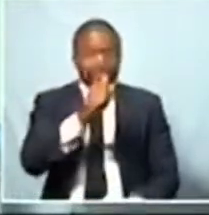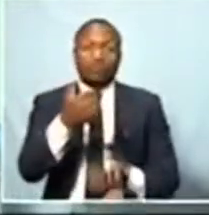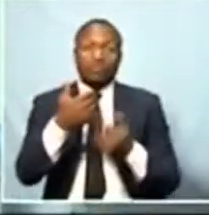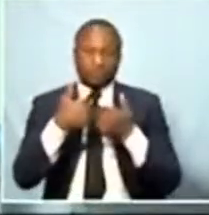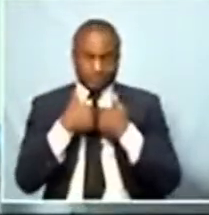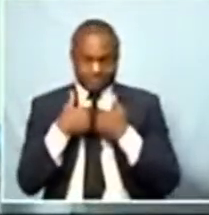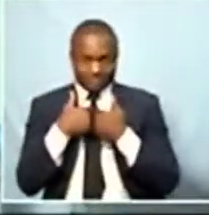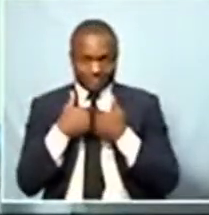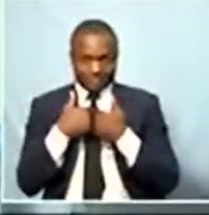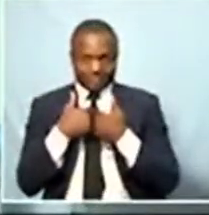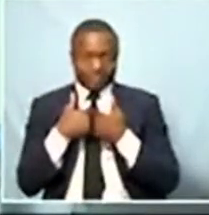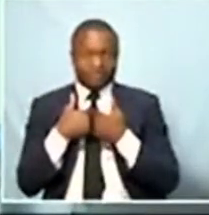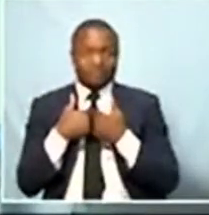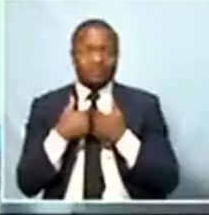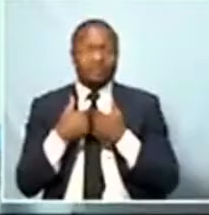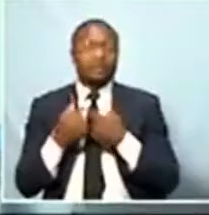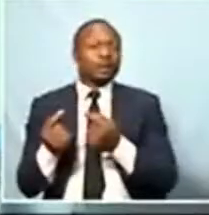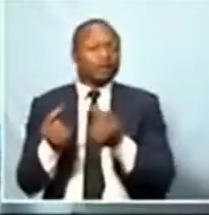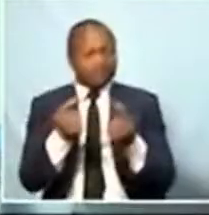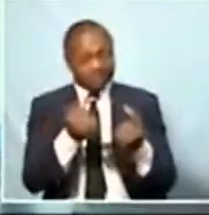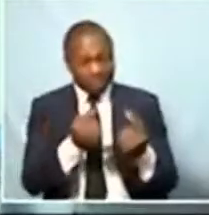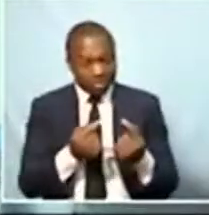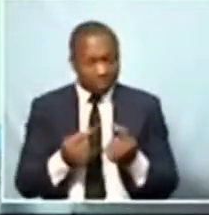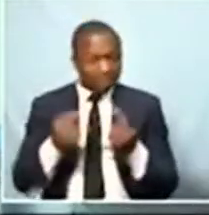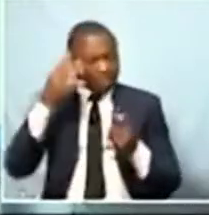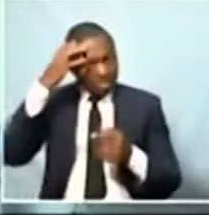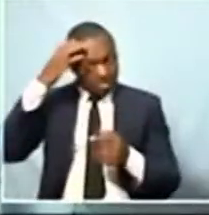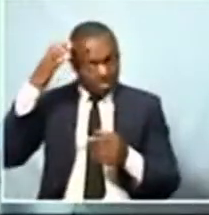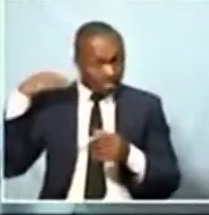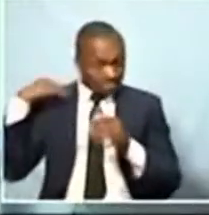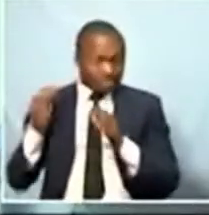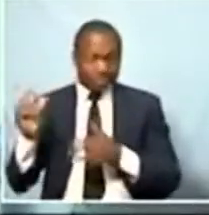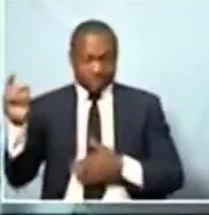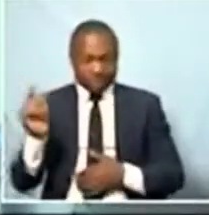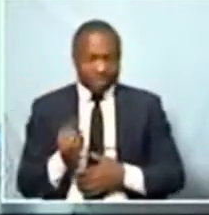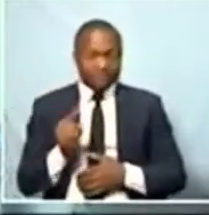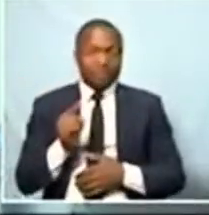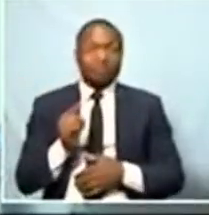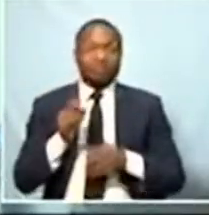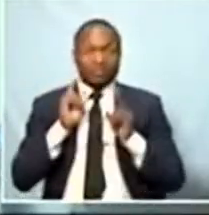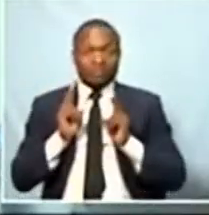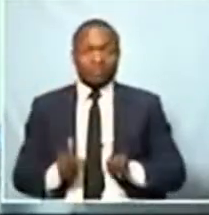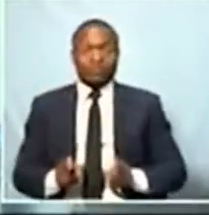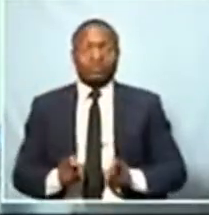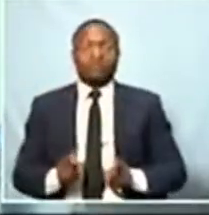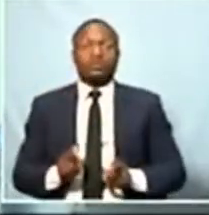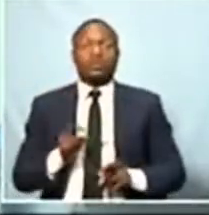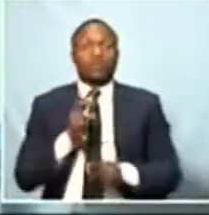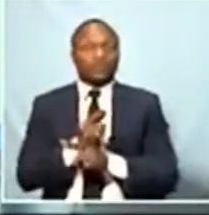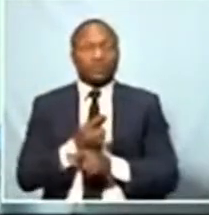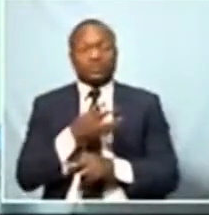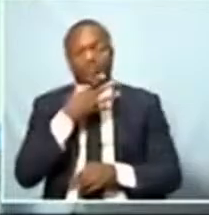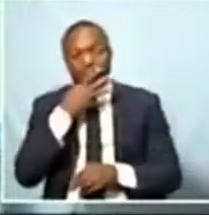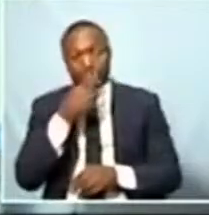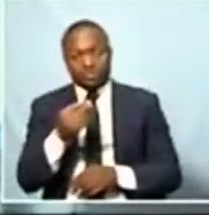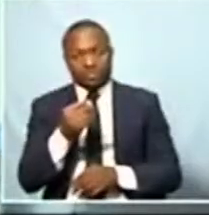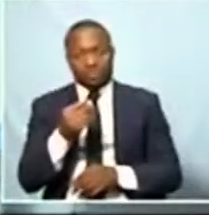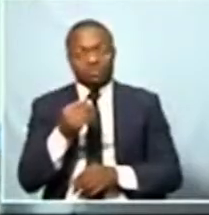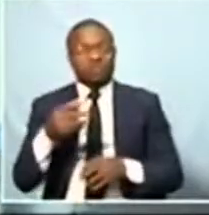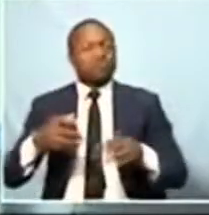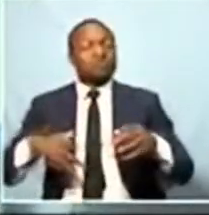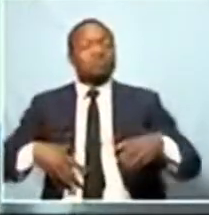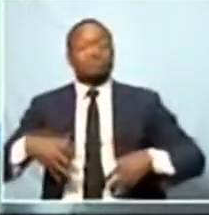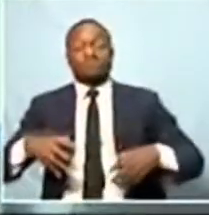had cases where officers have come to the Human Rights Commission complaining on infringement or abuse